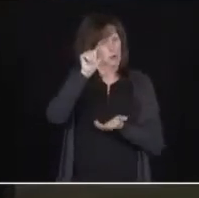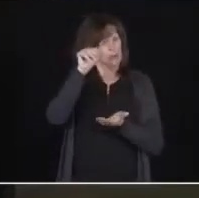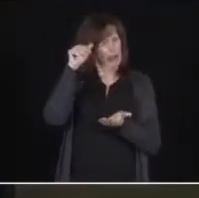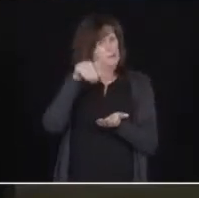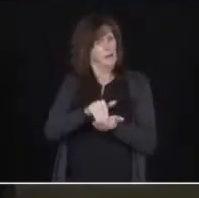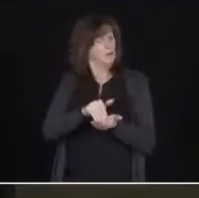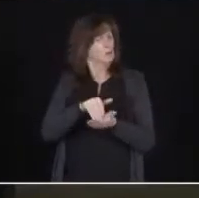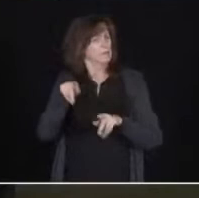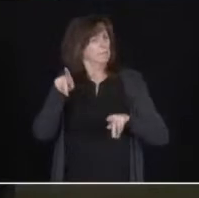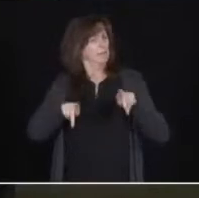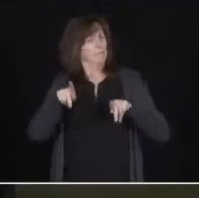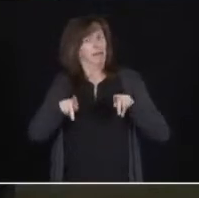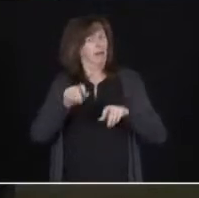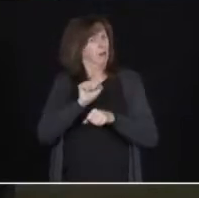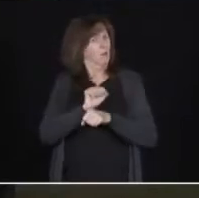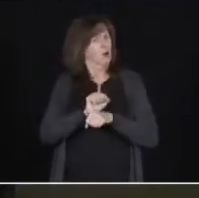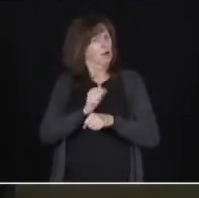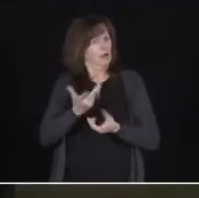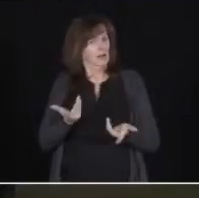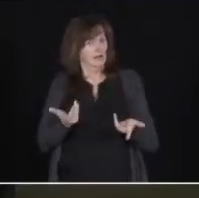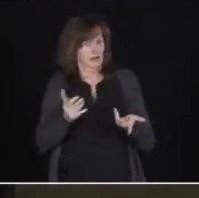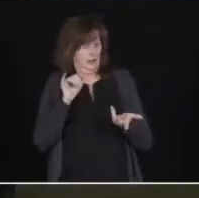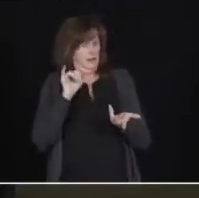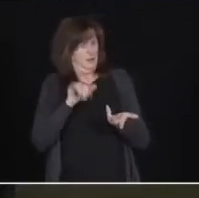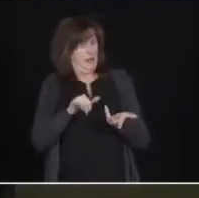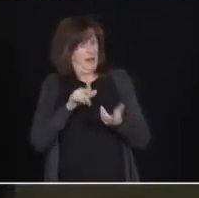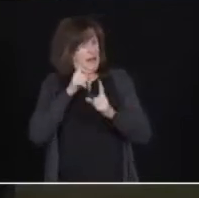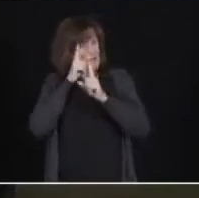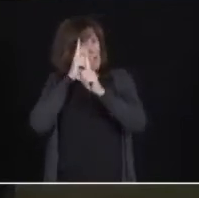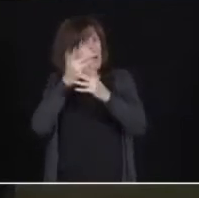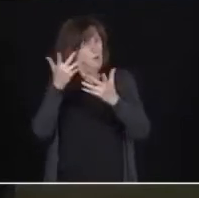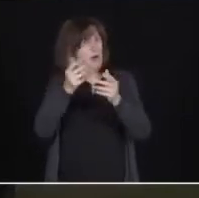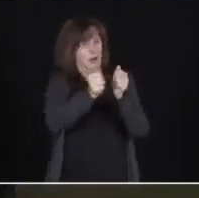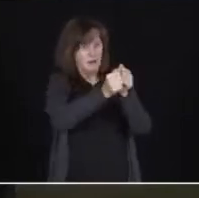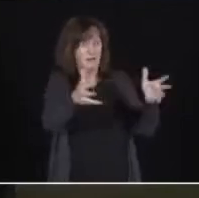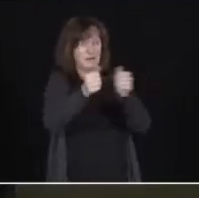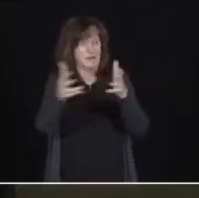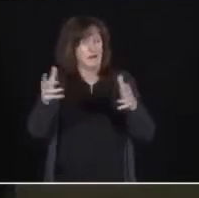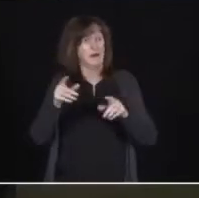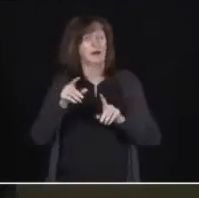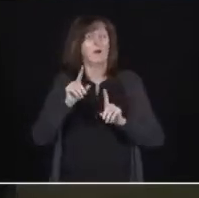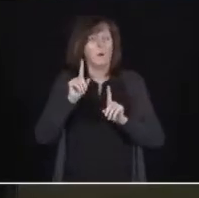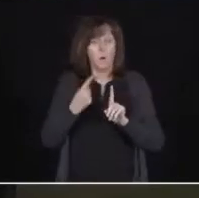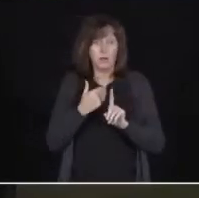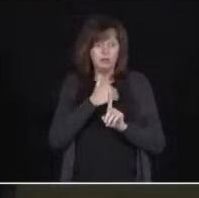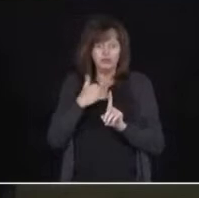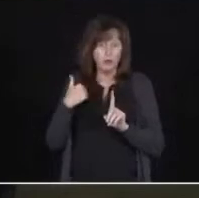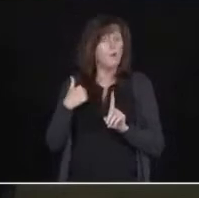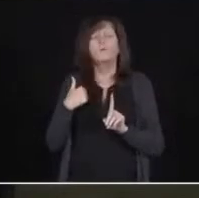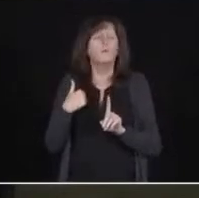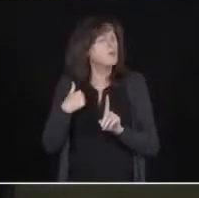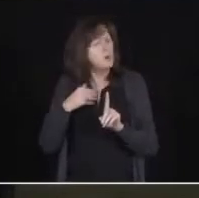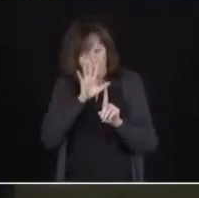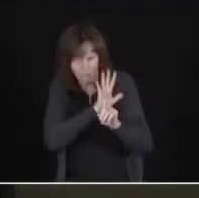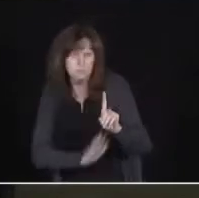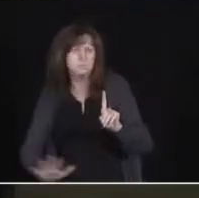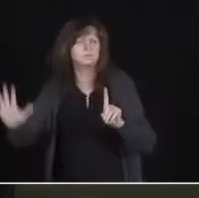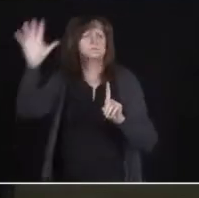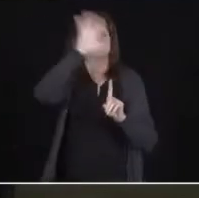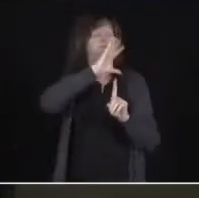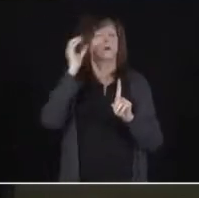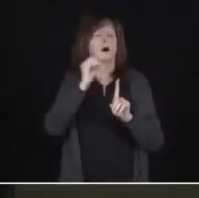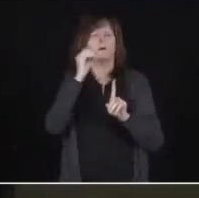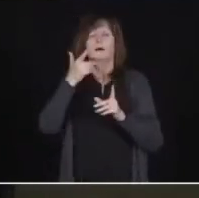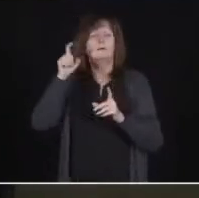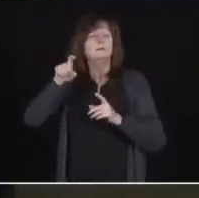that sort of job creation to other parts of Ontario. We need to build infrastructure that will connect our cities, improve our quality